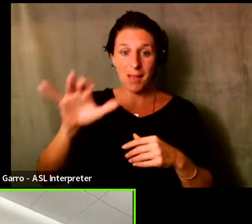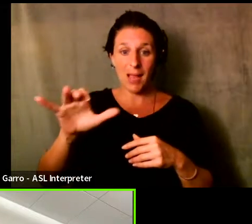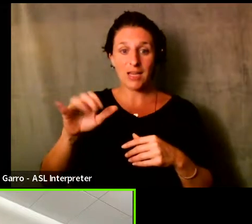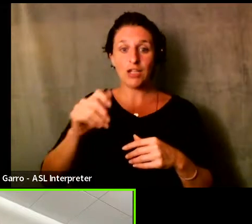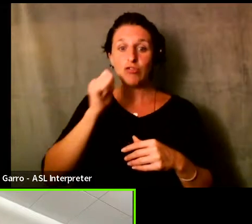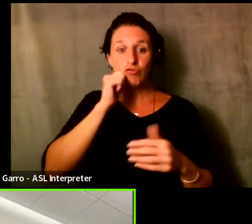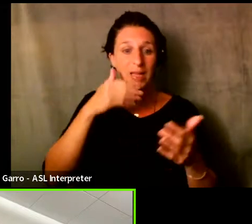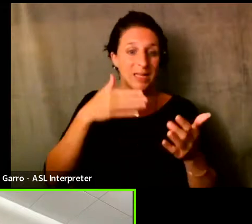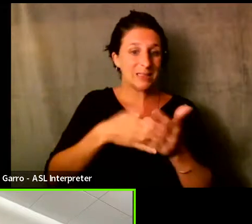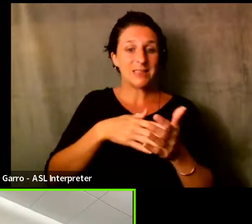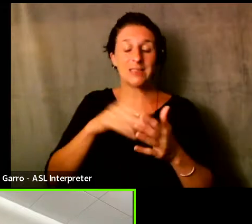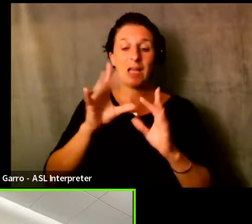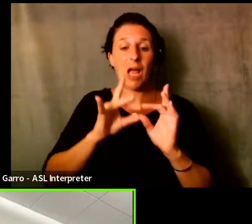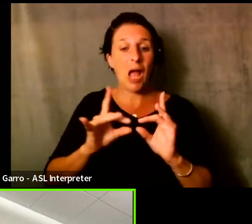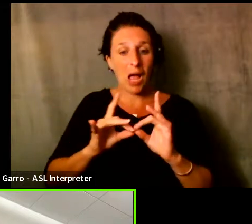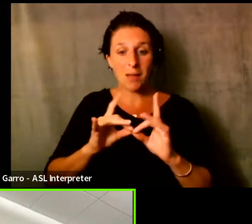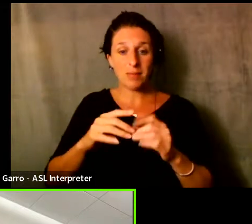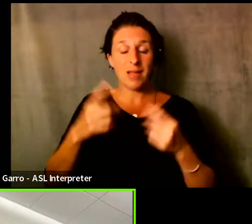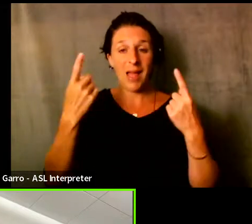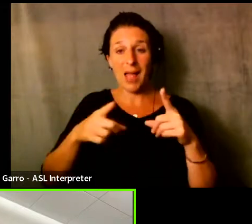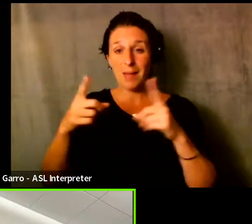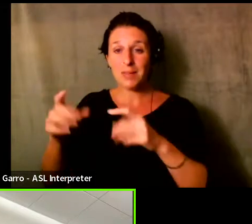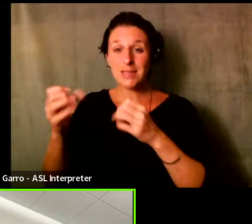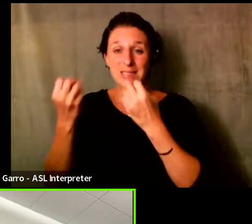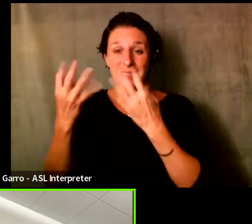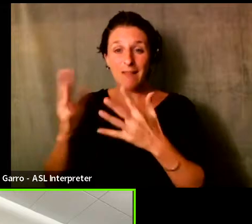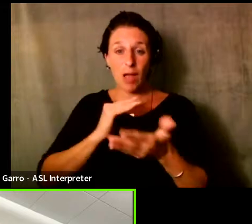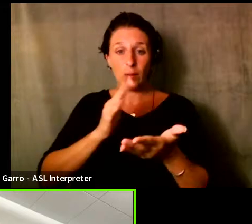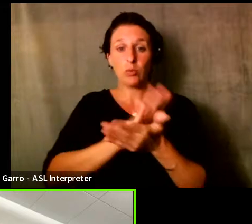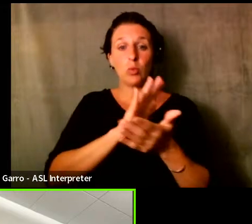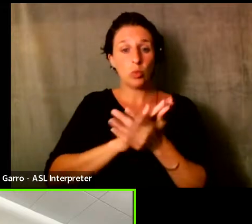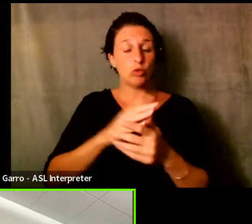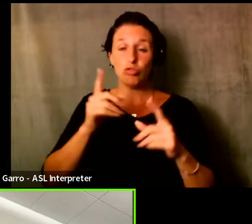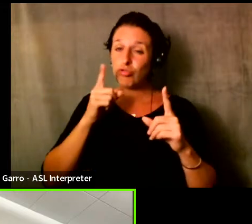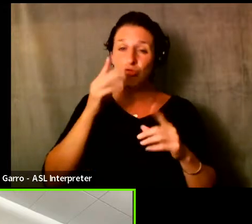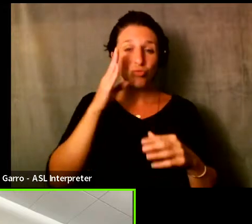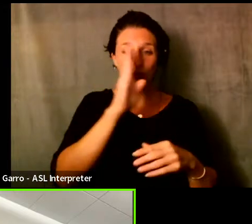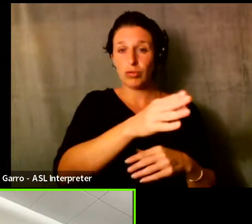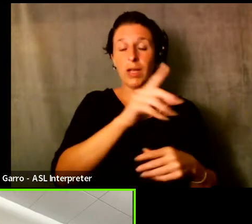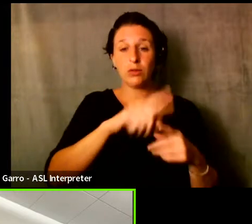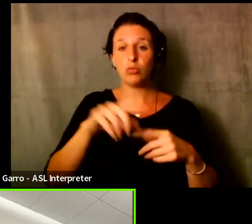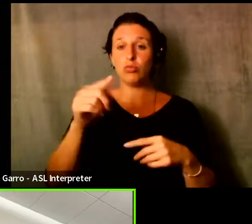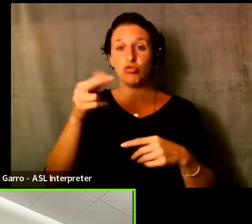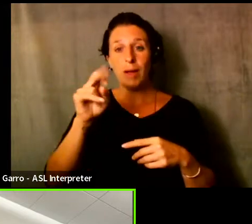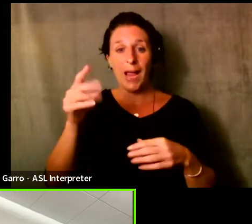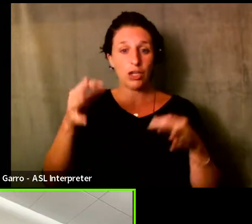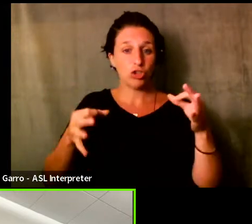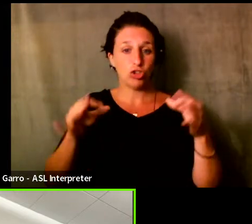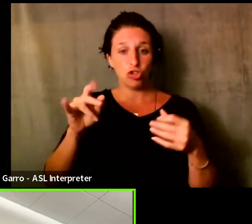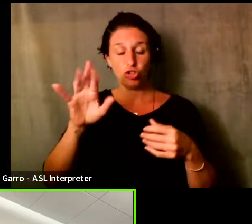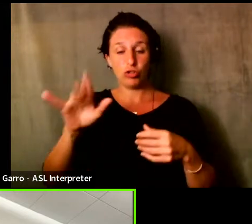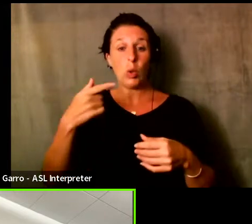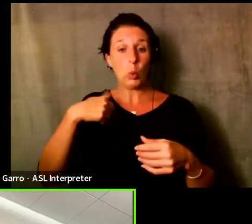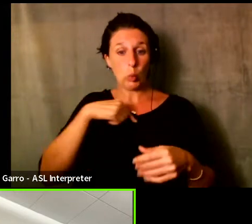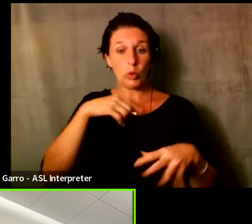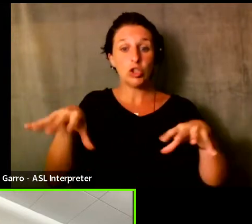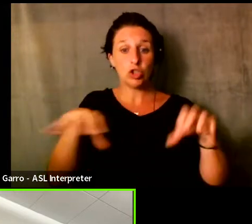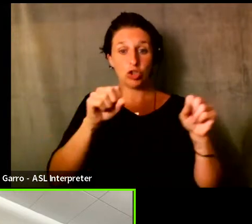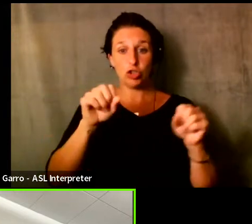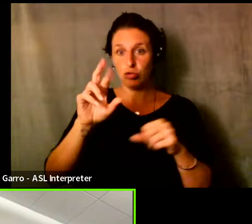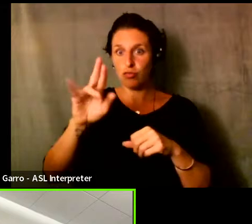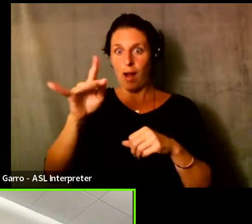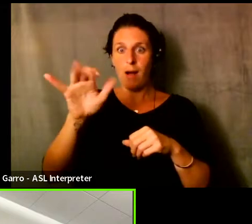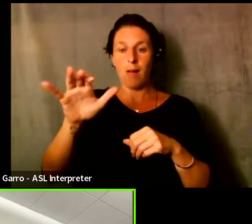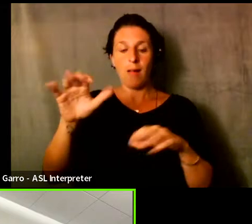several of our schools, and it went straight to the grand jury, and we took action on that. I think we took radical action on that. And I think we've made